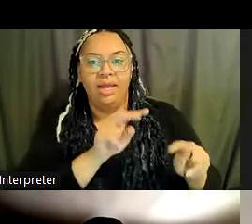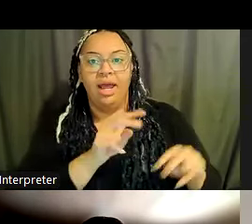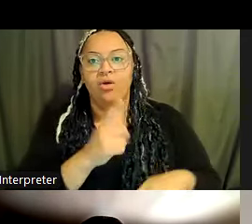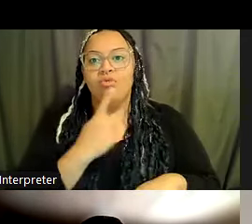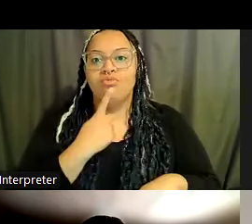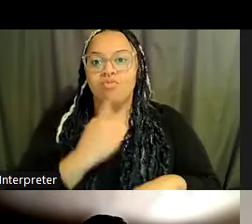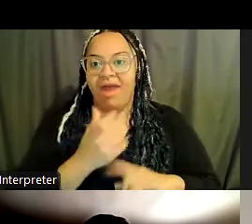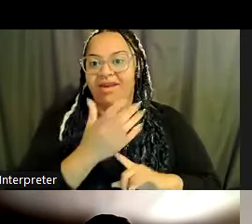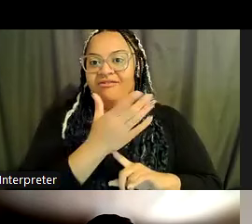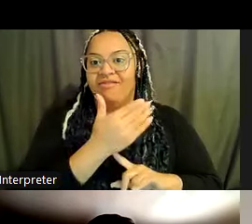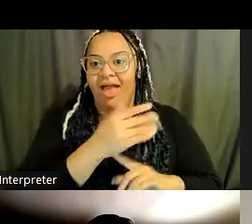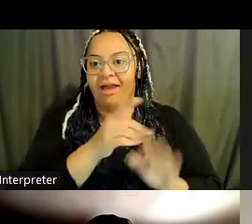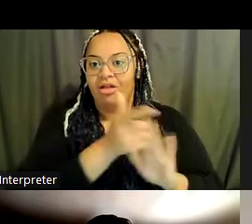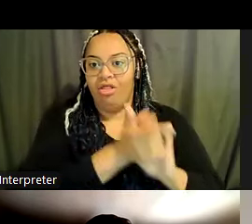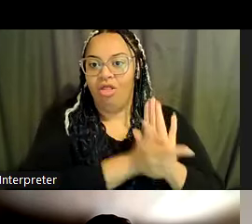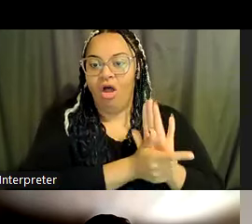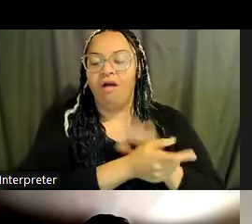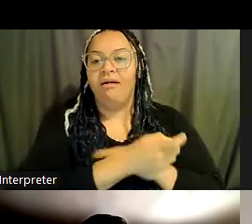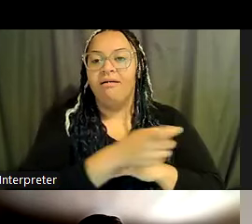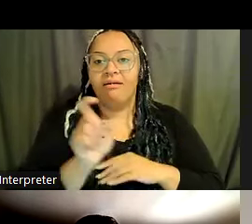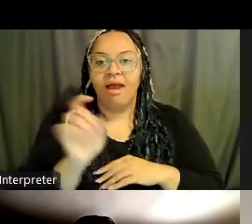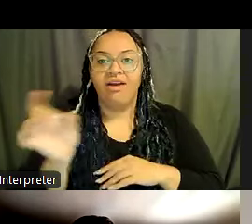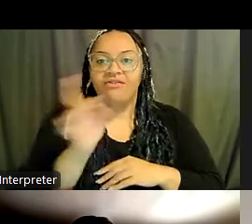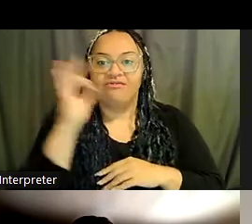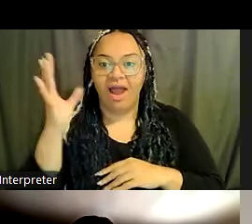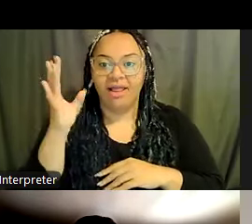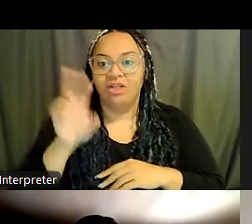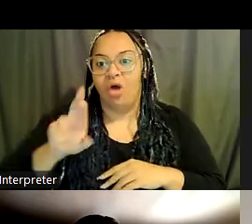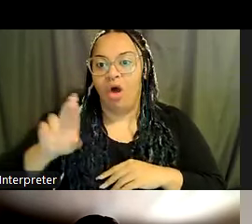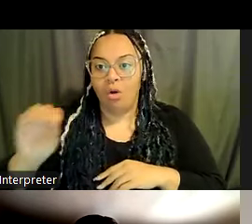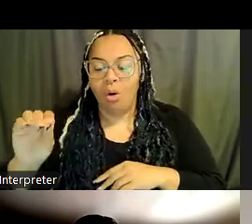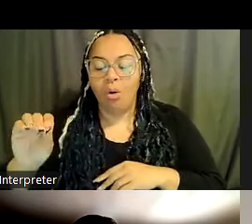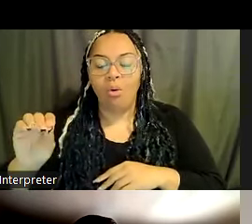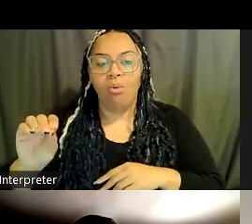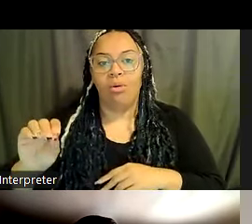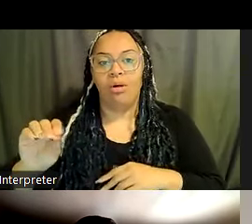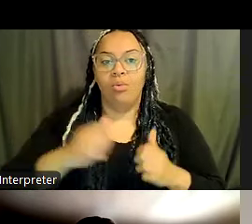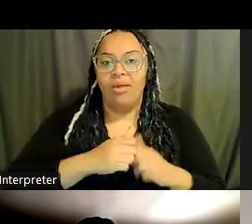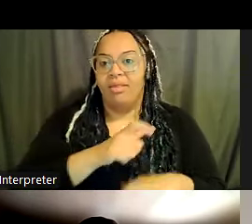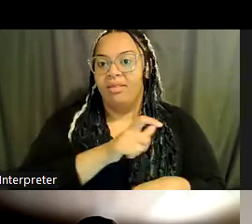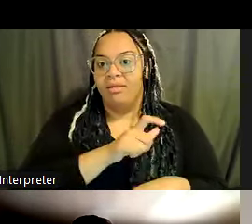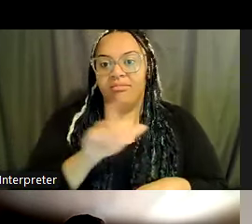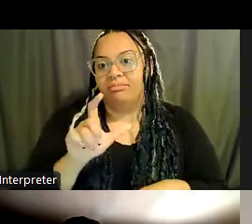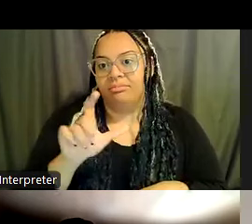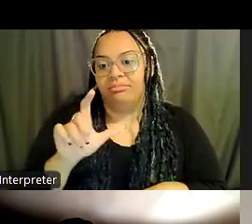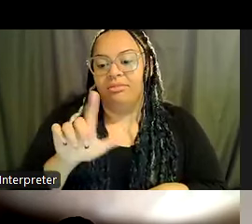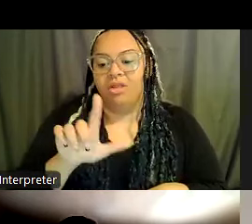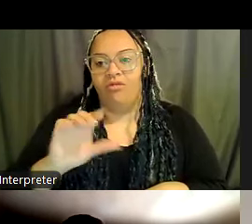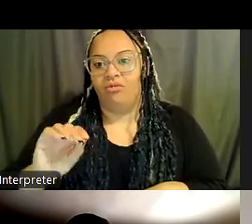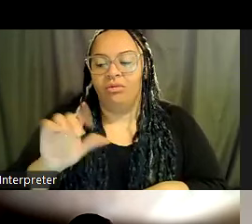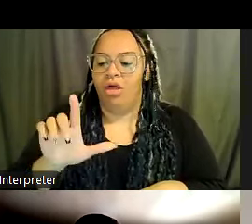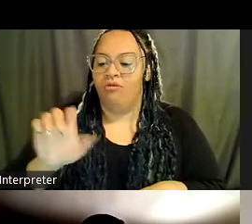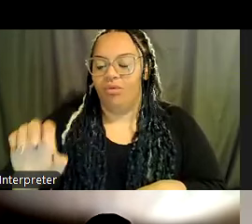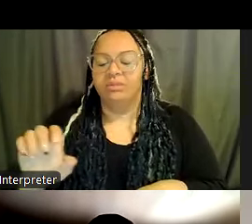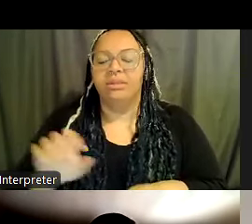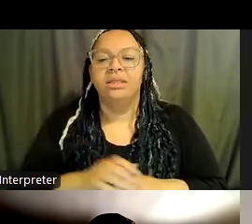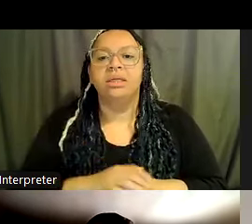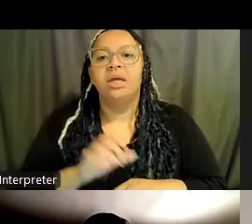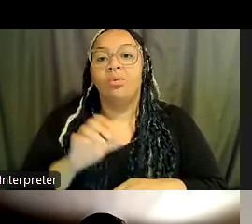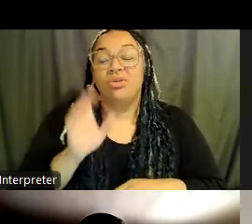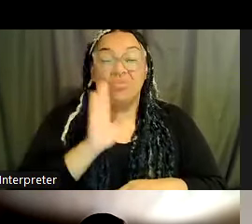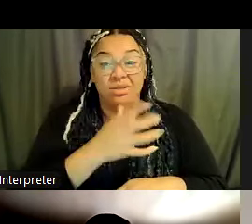law, gun violence restraining order, engaging law enforcement, which is inevitably going to take away that, or